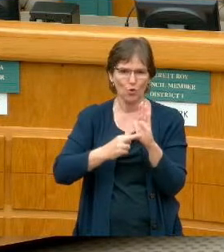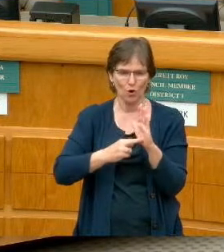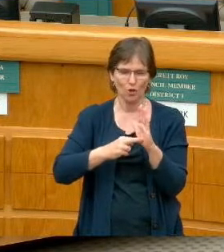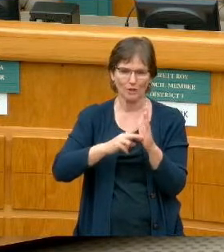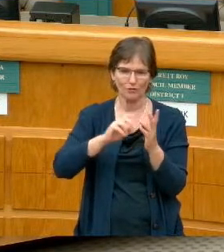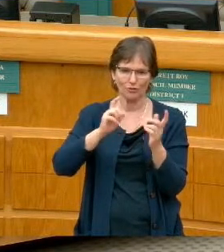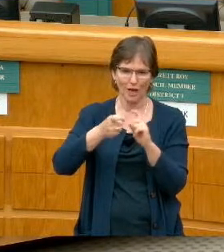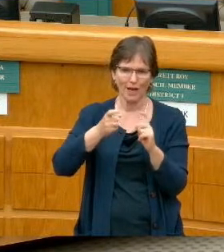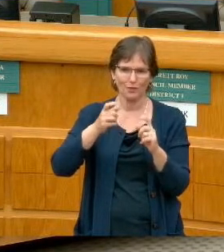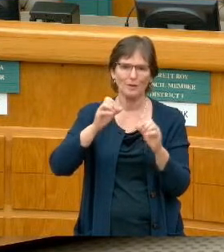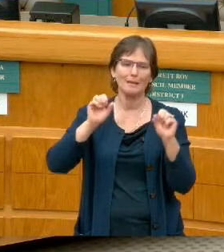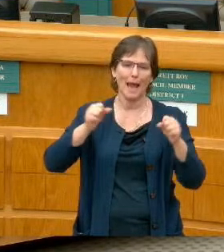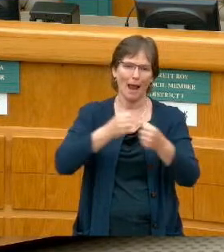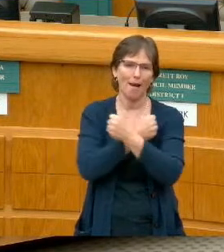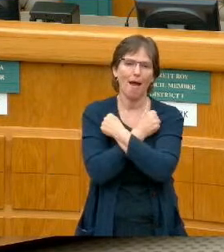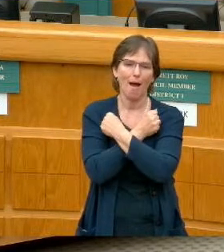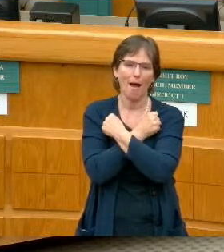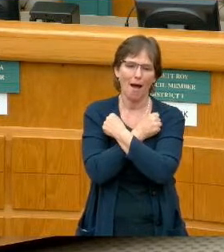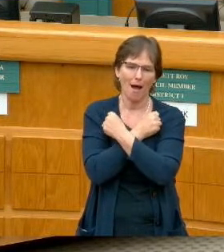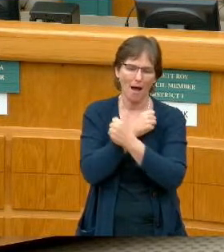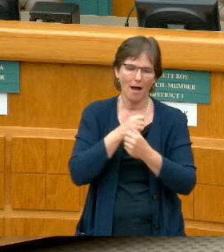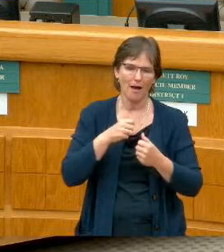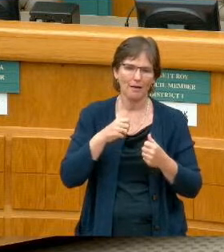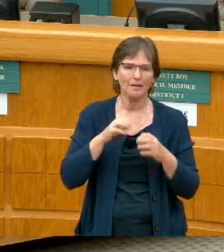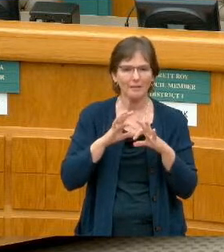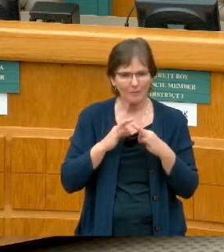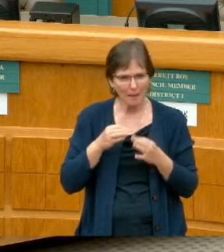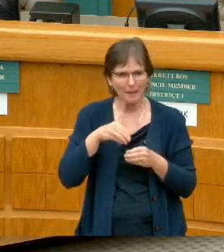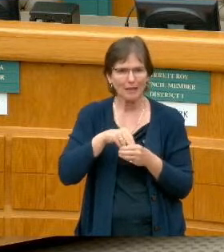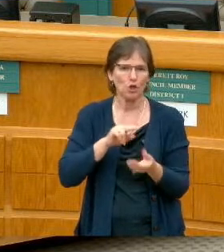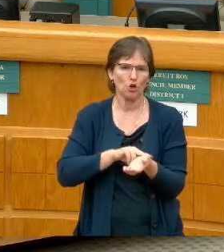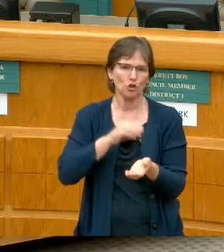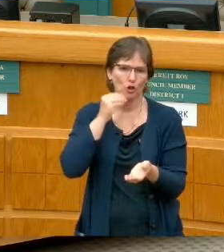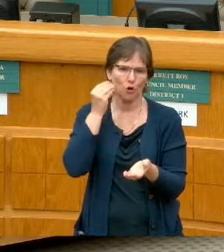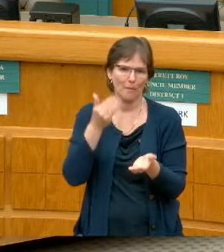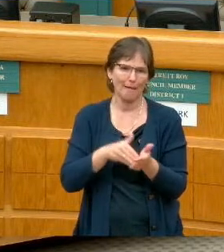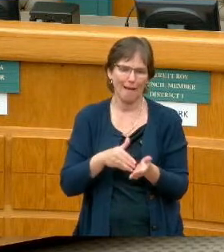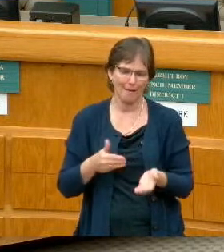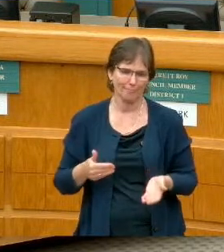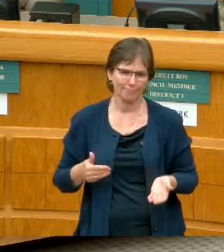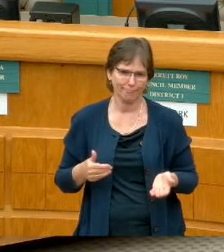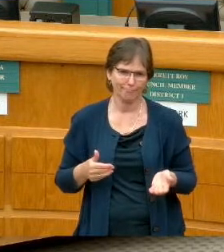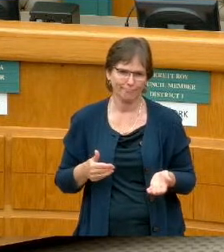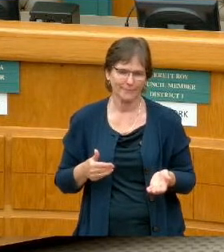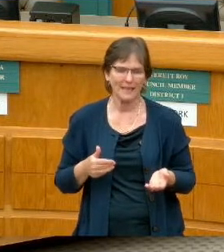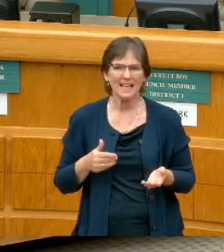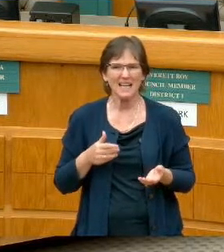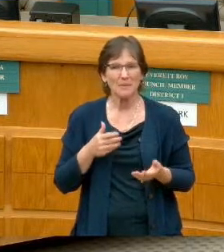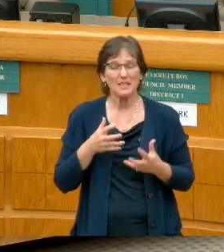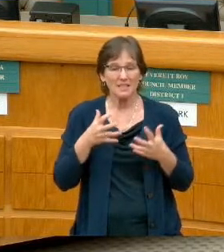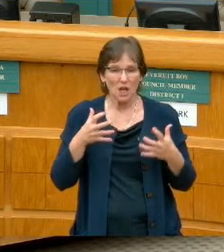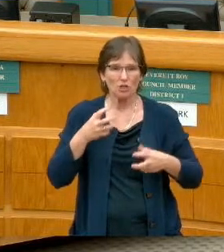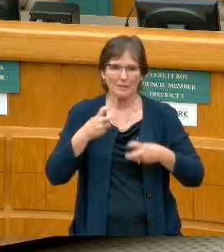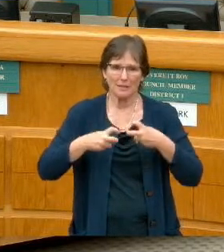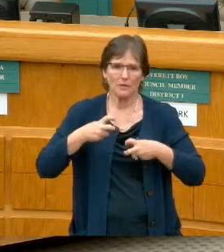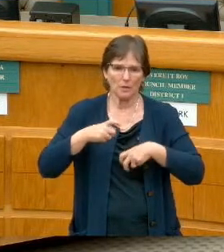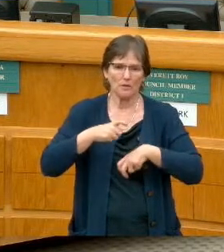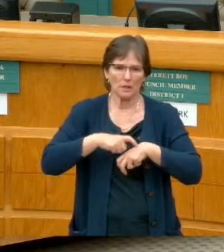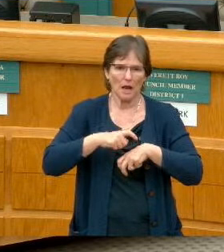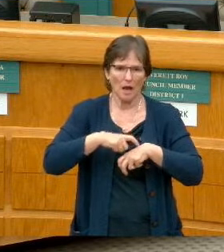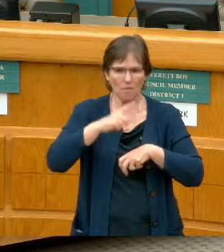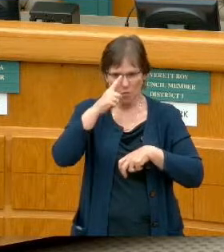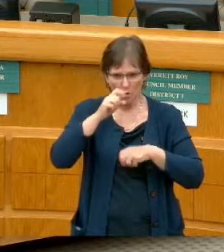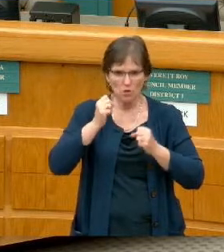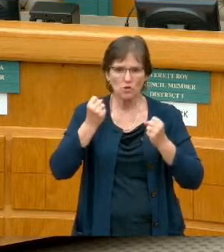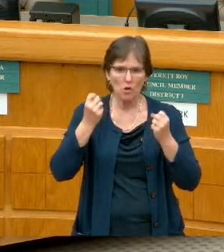that that this has been such a trying time for so many who have people who are living in